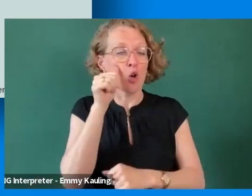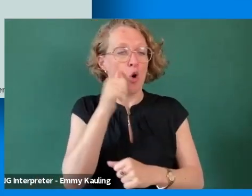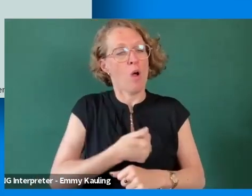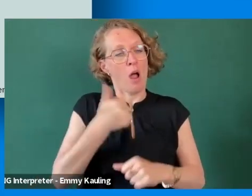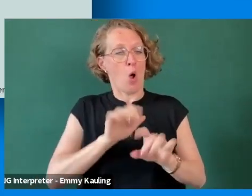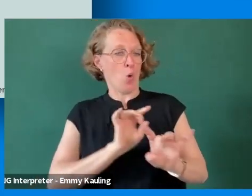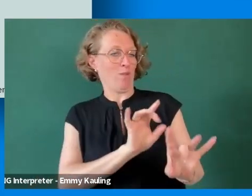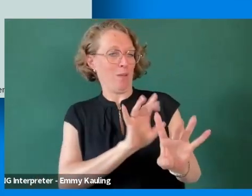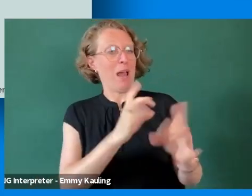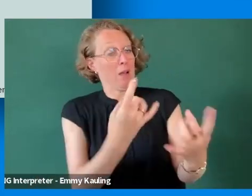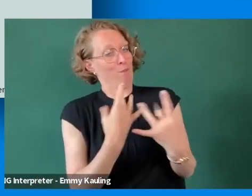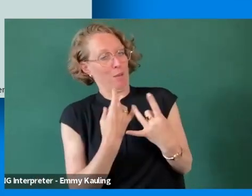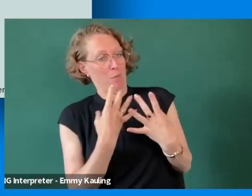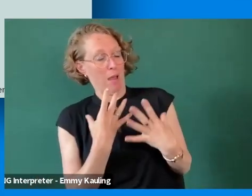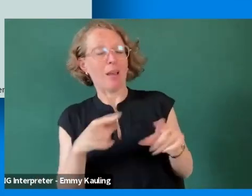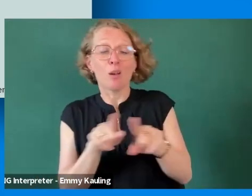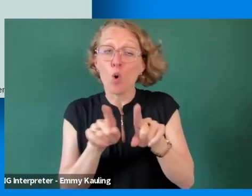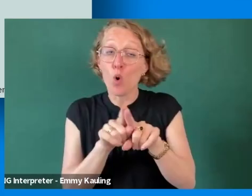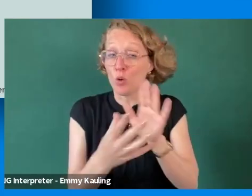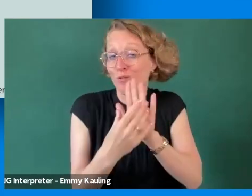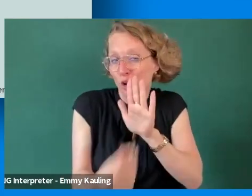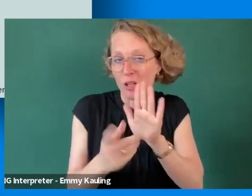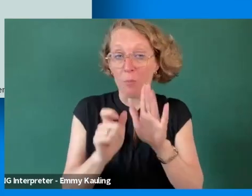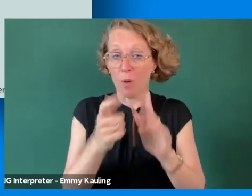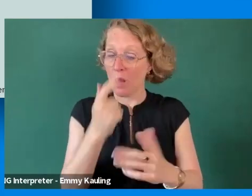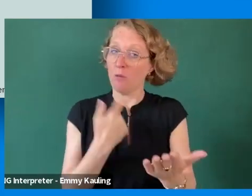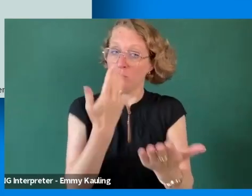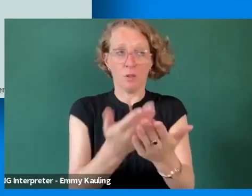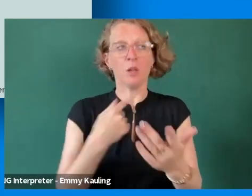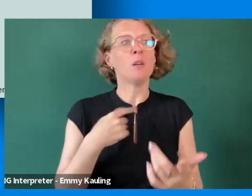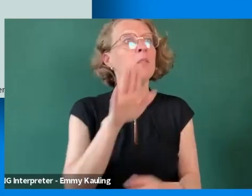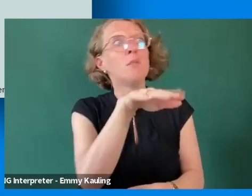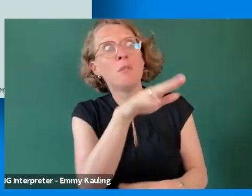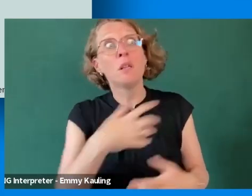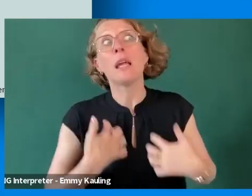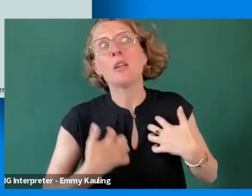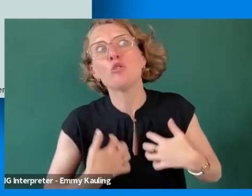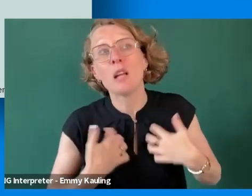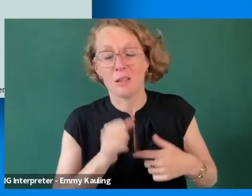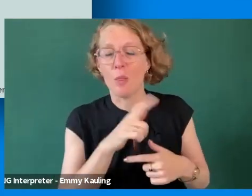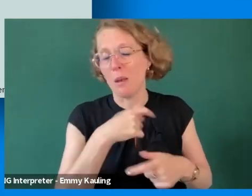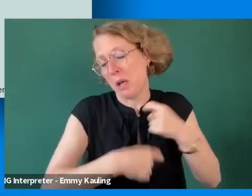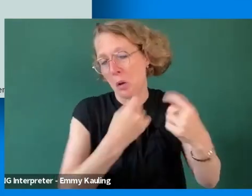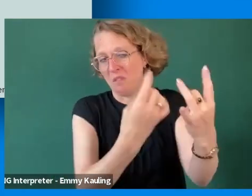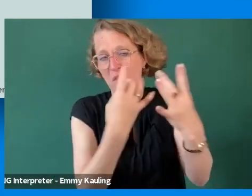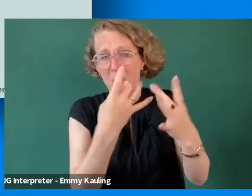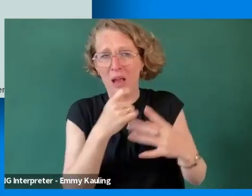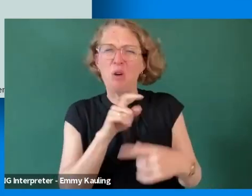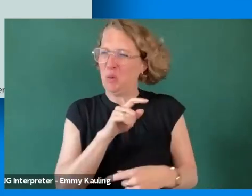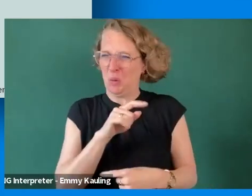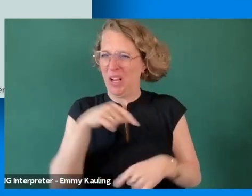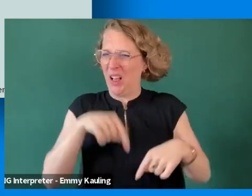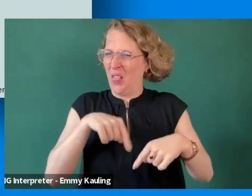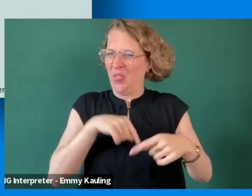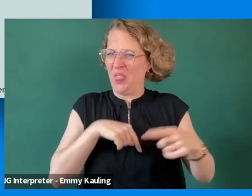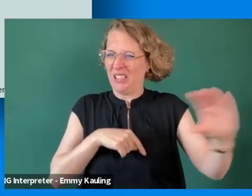applicants who, for example, submit an expression of interest, where they then might get the feedback that they are not a good fit for this